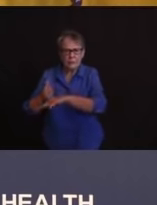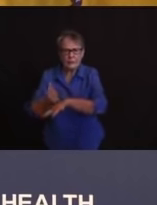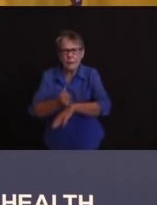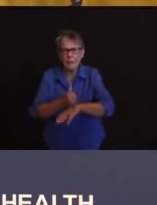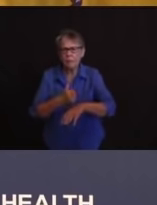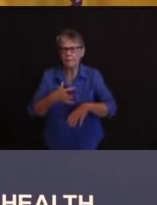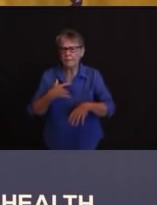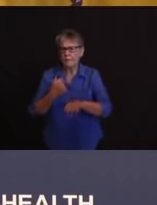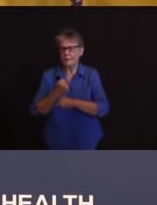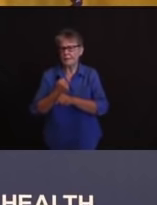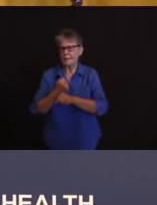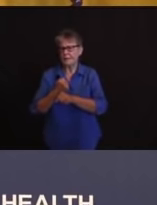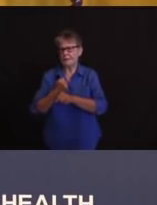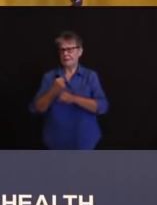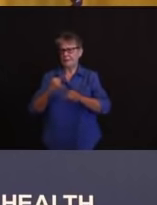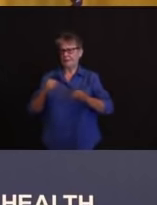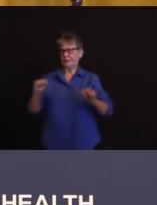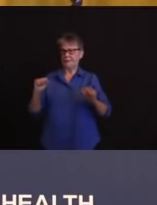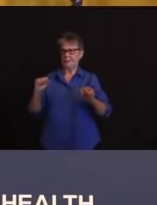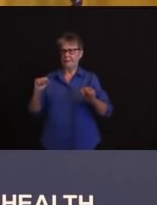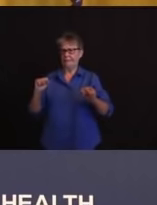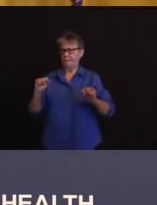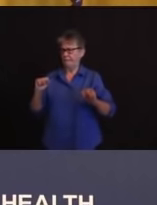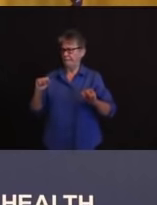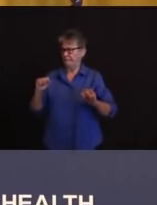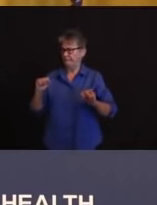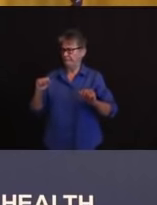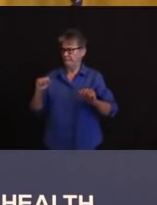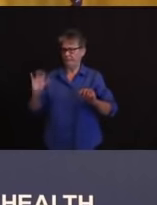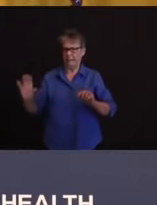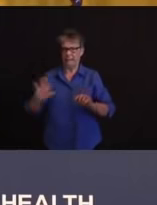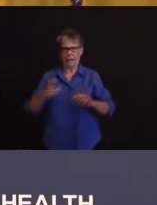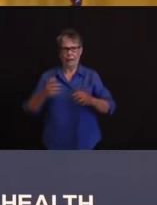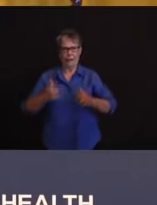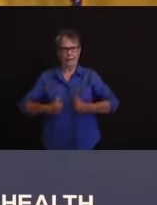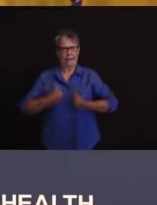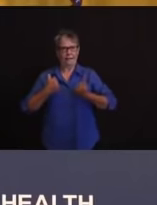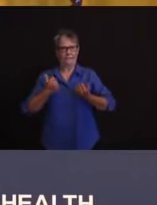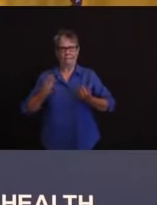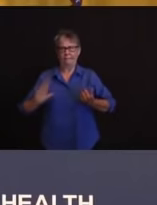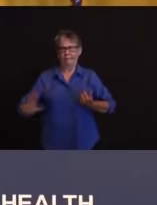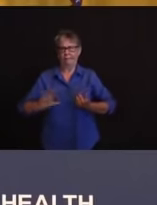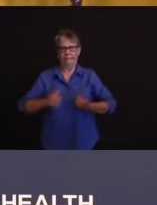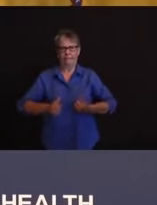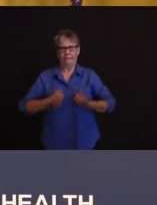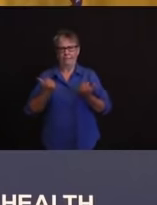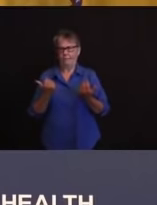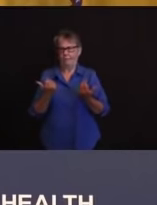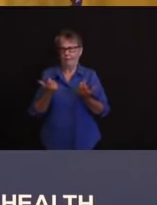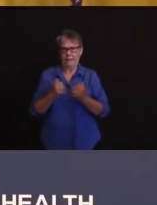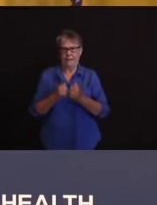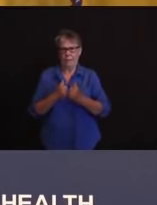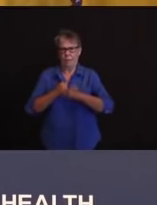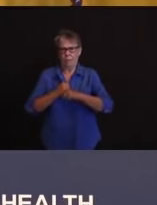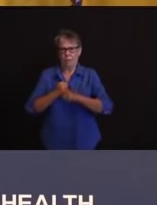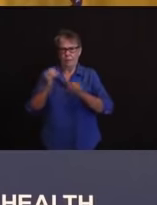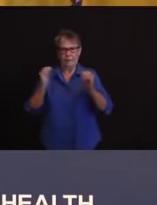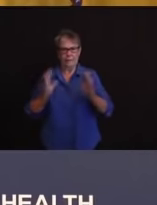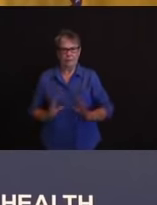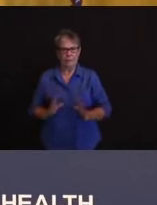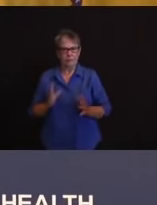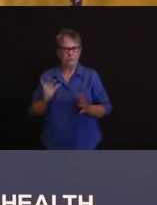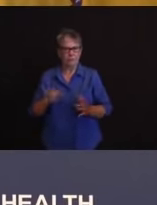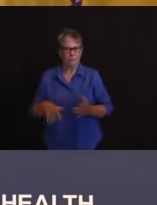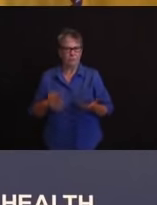risk. So I've not seen it. I'm sure our team has seen it because we work very closely with them. Judy, a little bit of color on